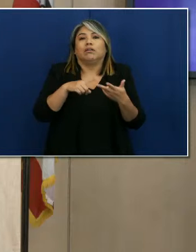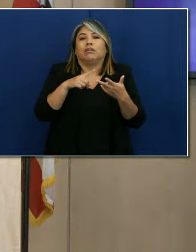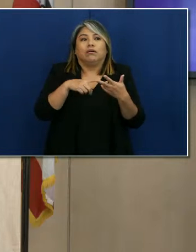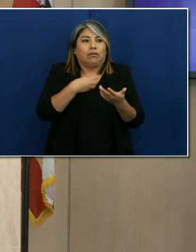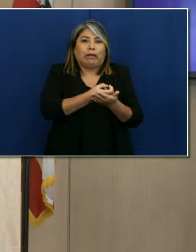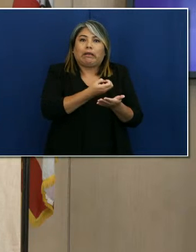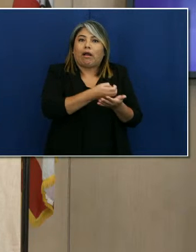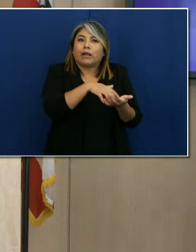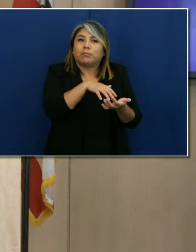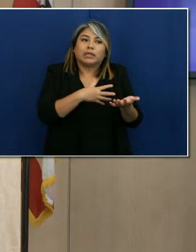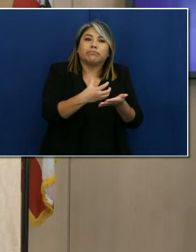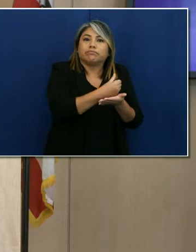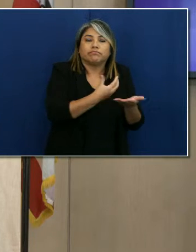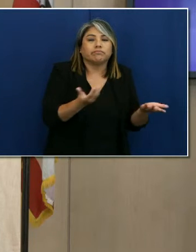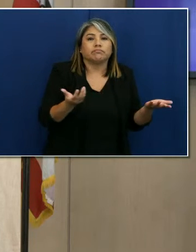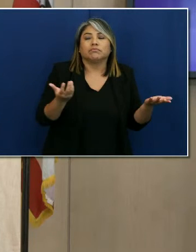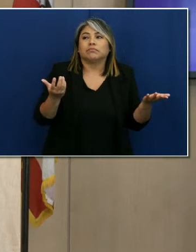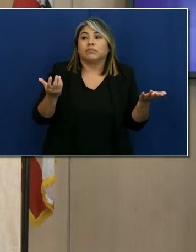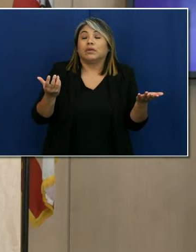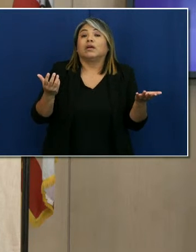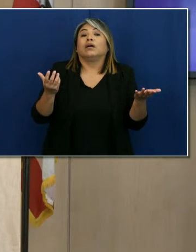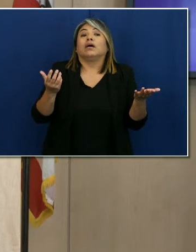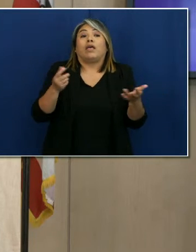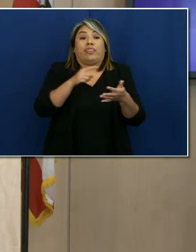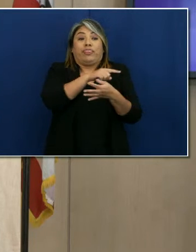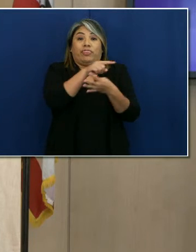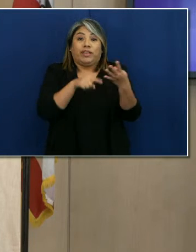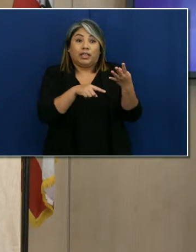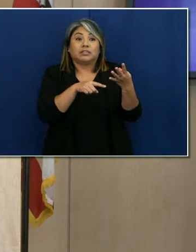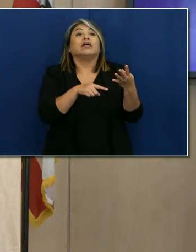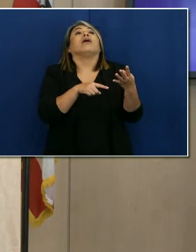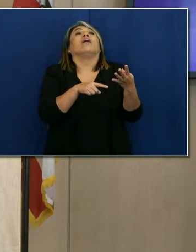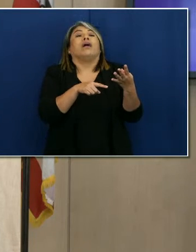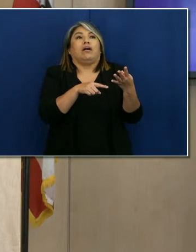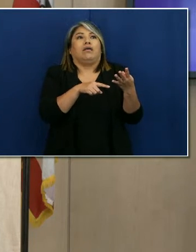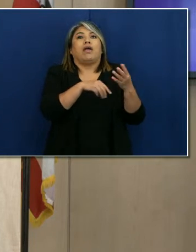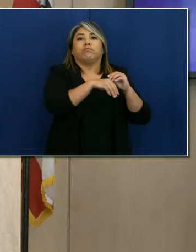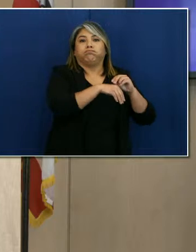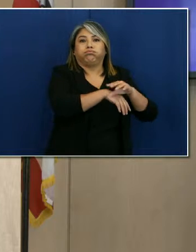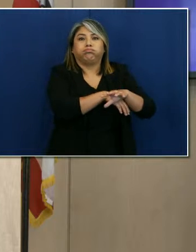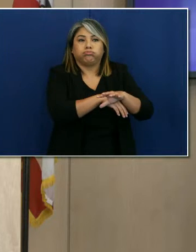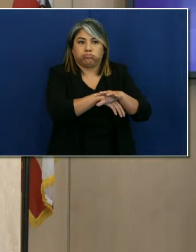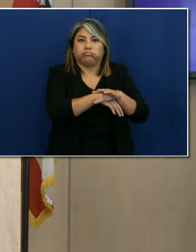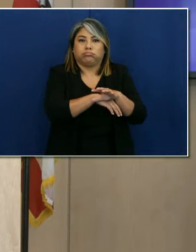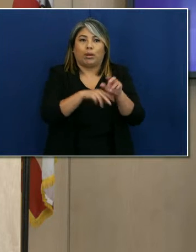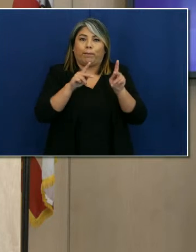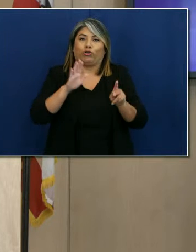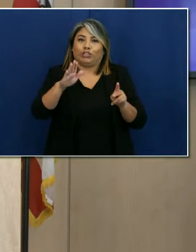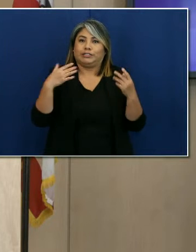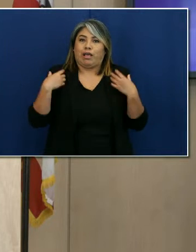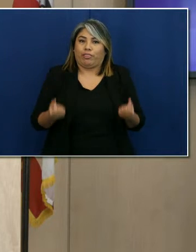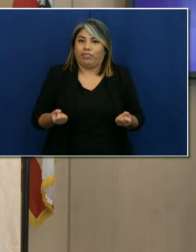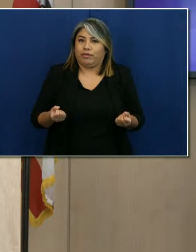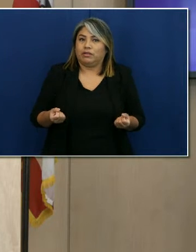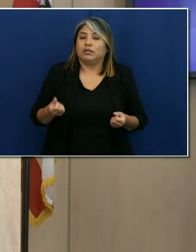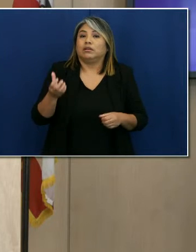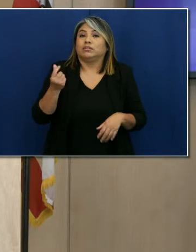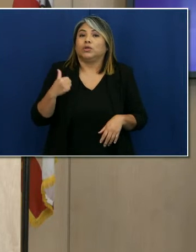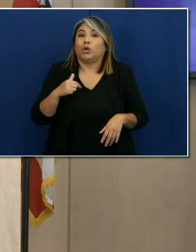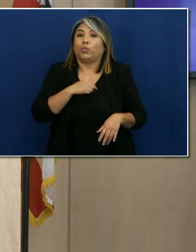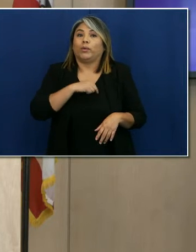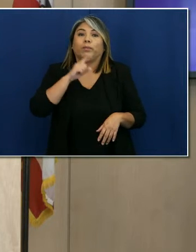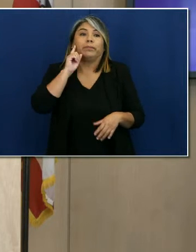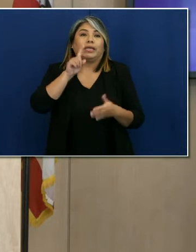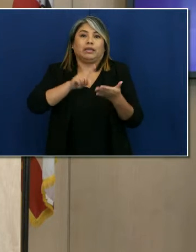that help to, that contribute to the health of individuals. So we will be